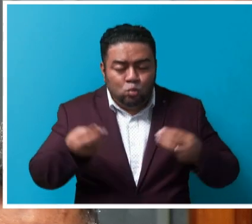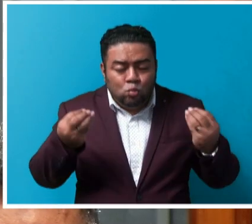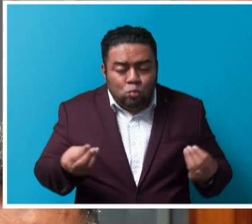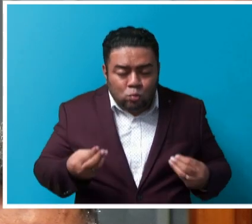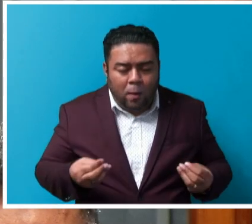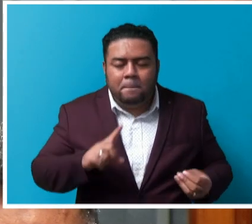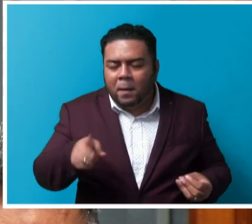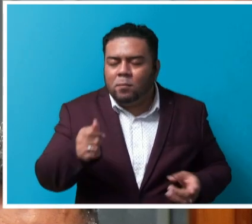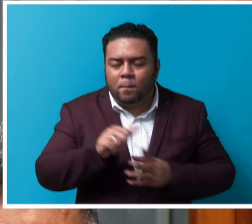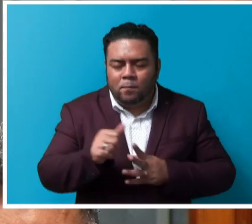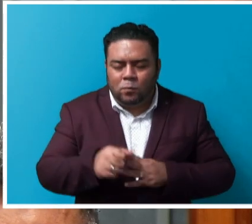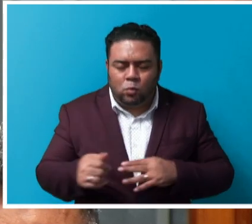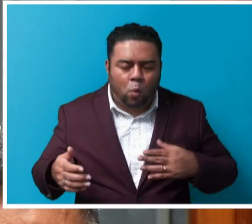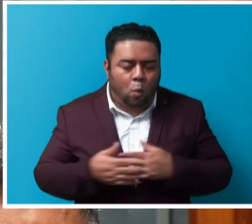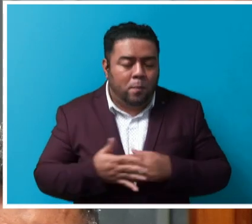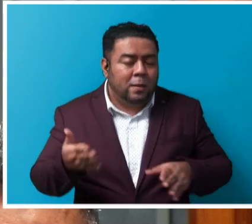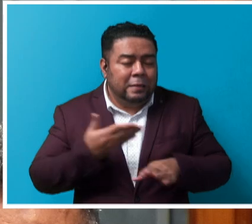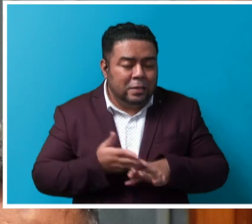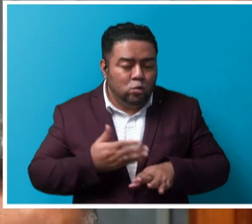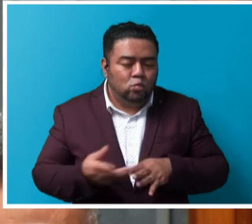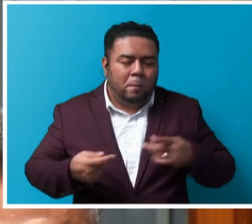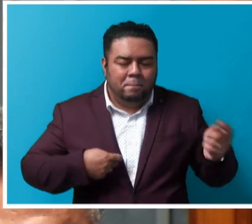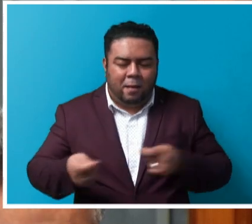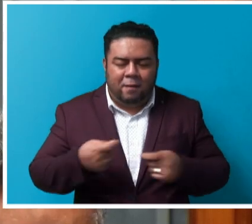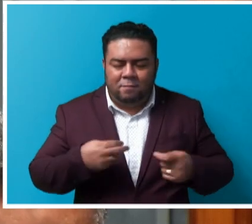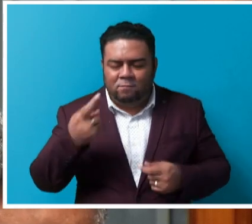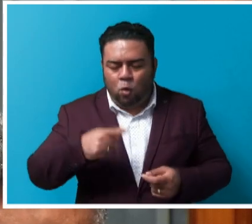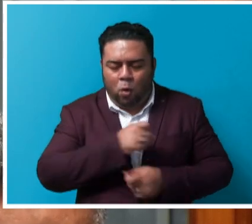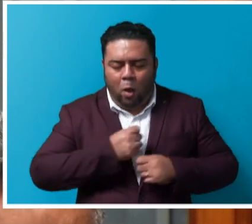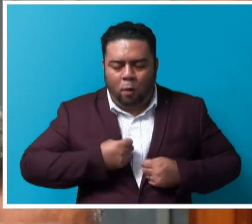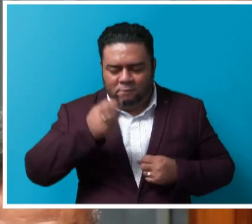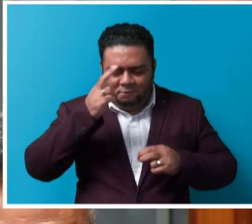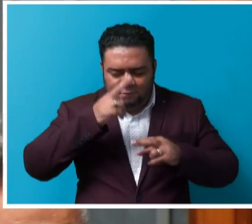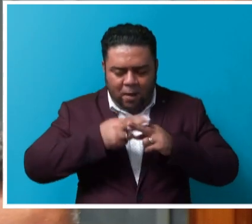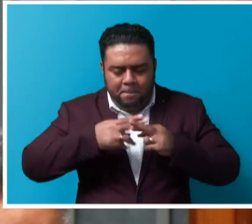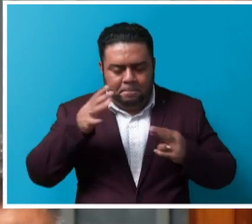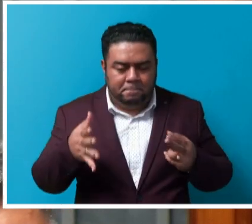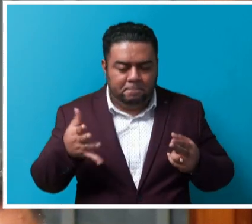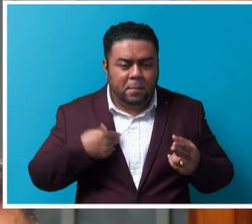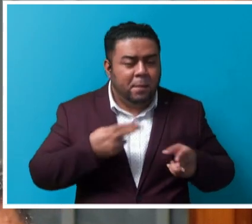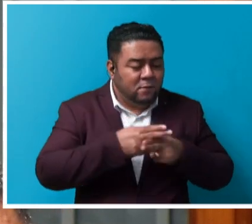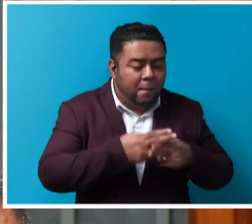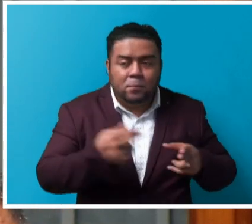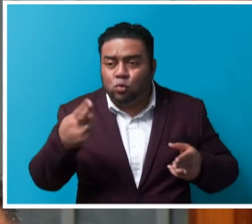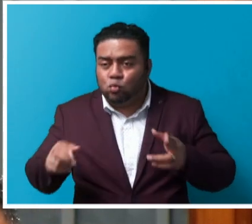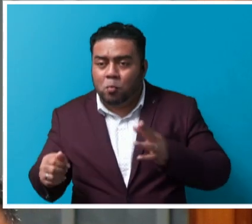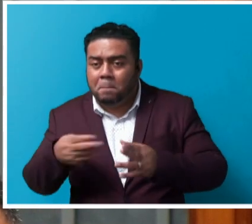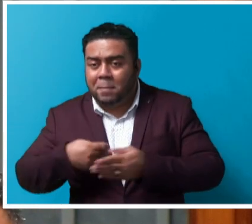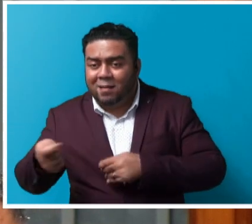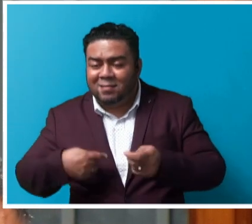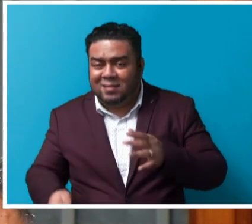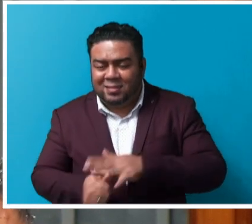but also open new markets for our farmers. By improving farm-to-market access, we